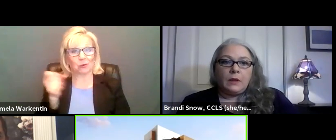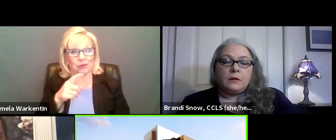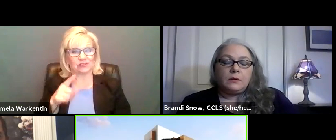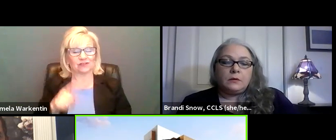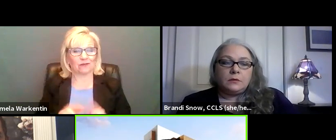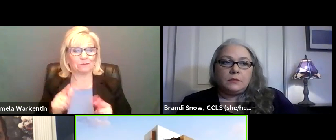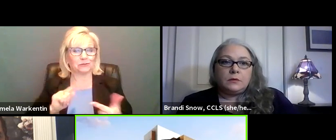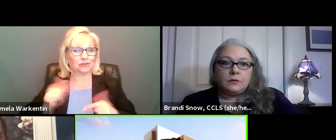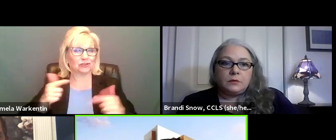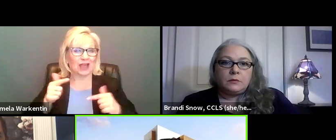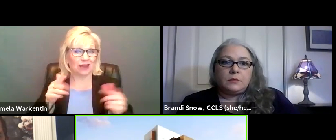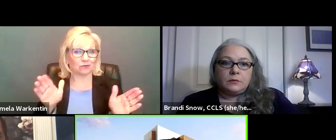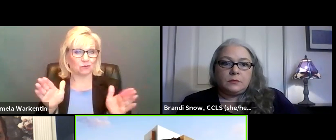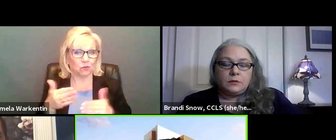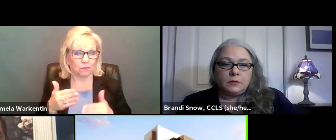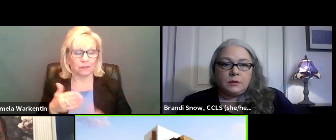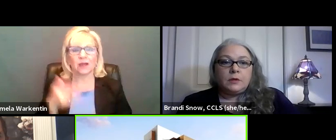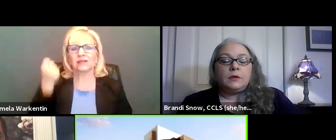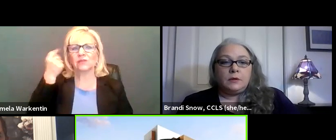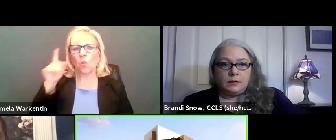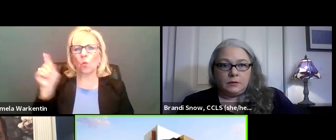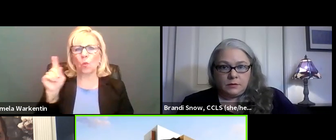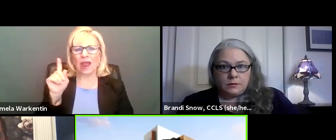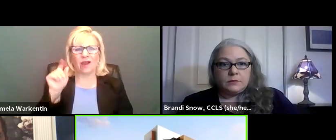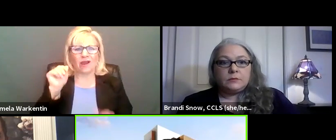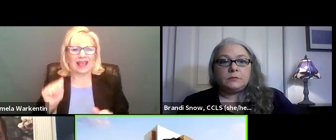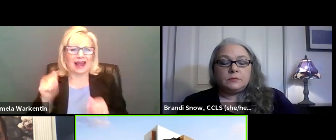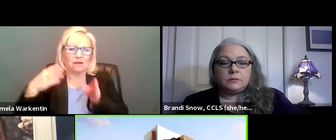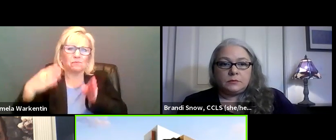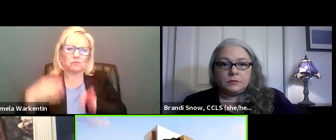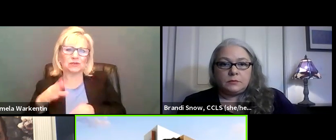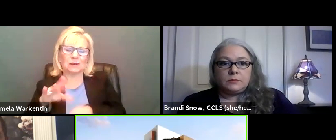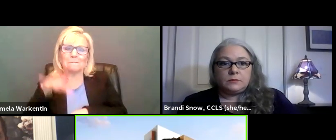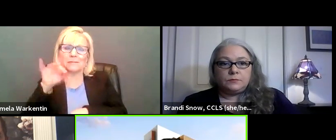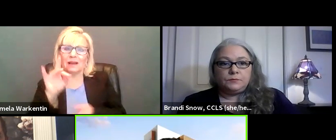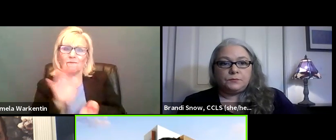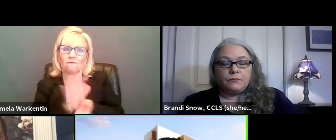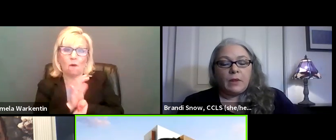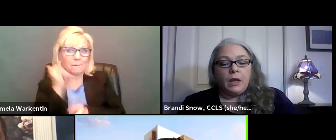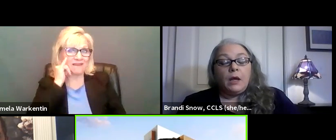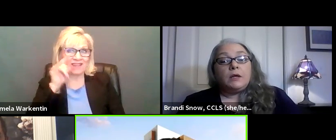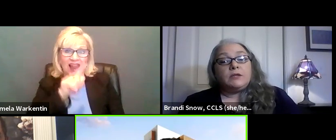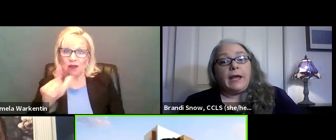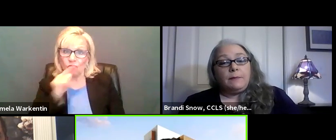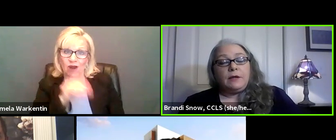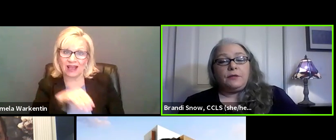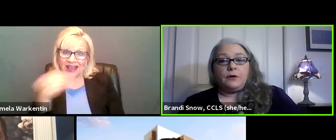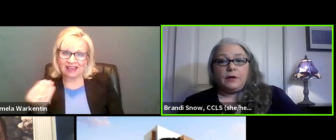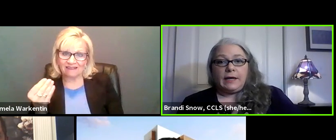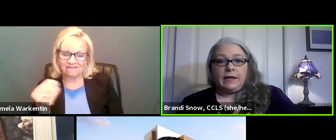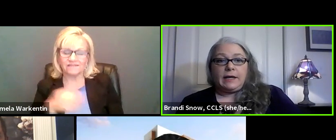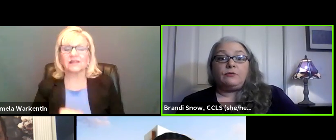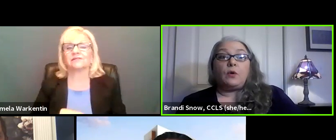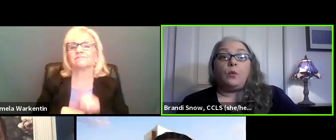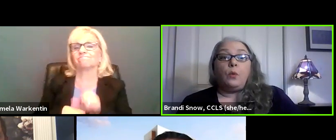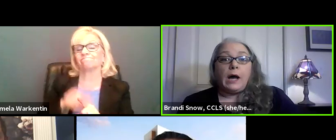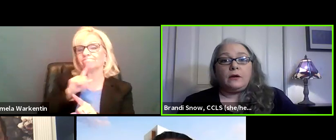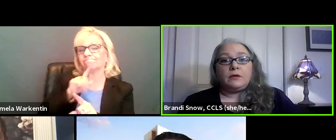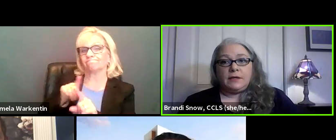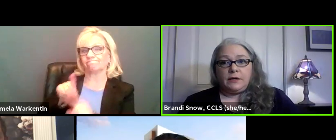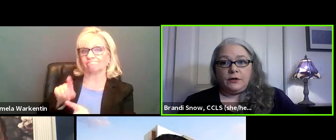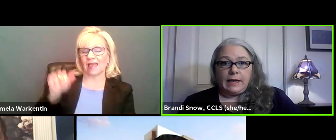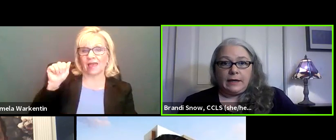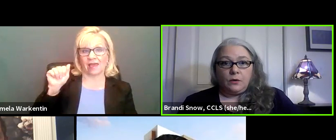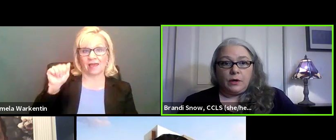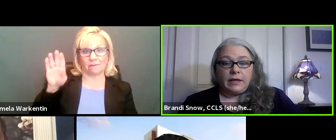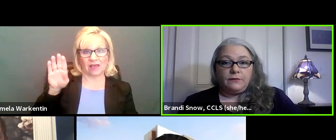Where can a tenant pick up a form in case it is not given to them by their landlord? So AB 3088